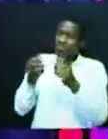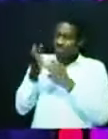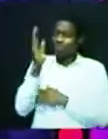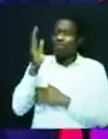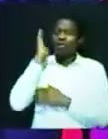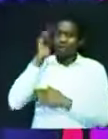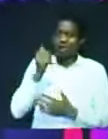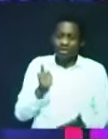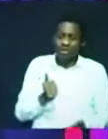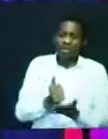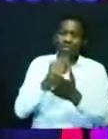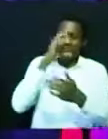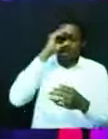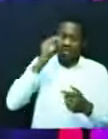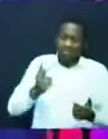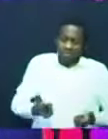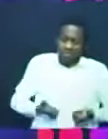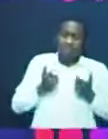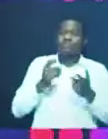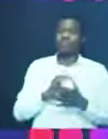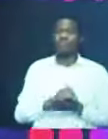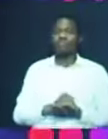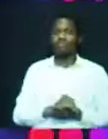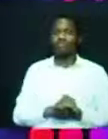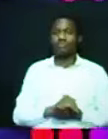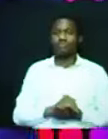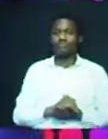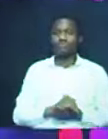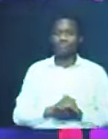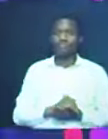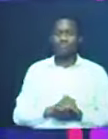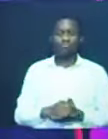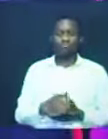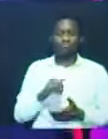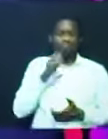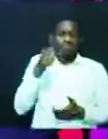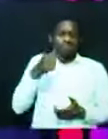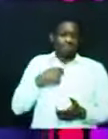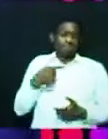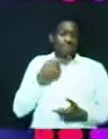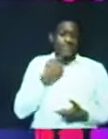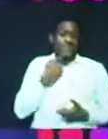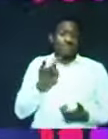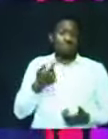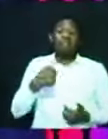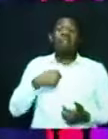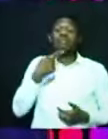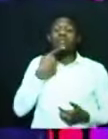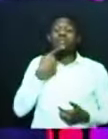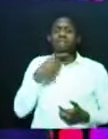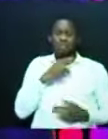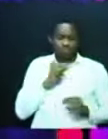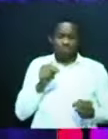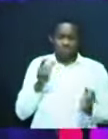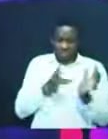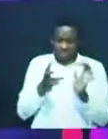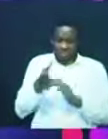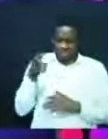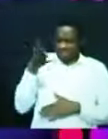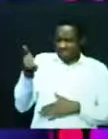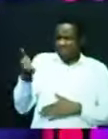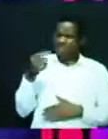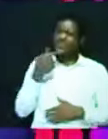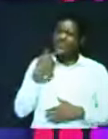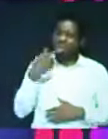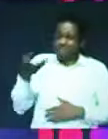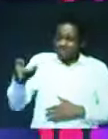so no nipa na betras ne mo masem wa fi onyankopon anu biara. I didn't say it. Nya me na me kai. Jesus said it. Yesu no kan sa asem. So I'm saying